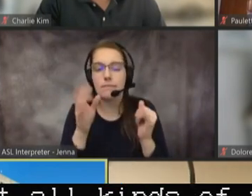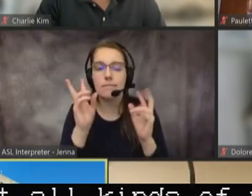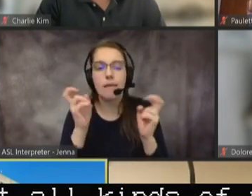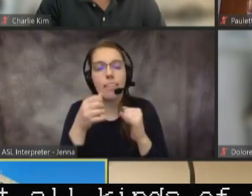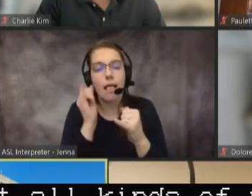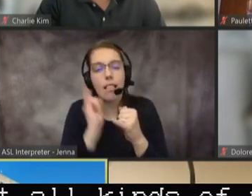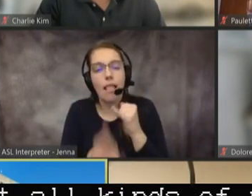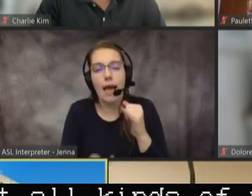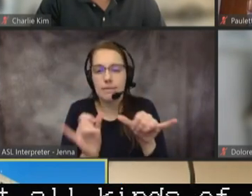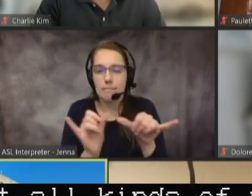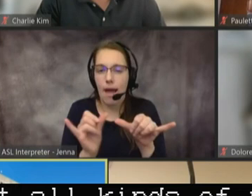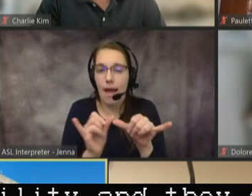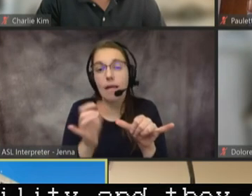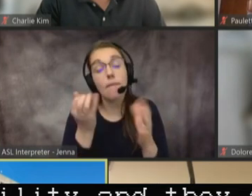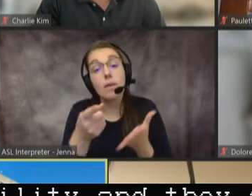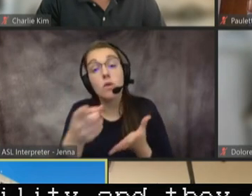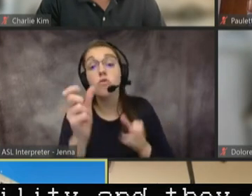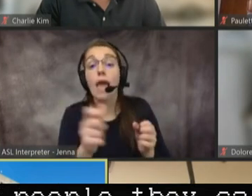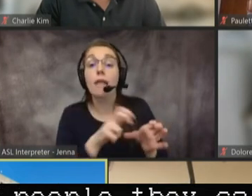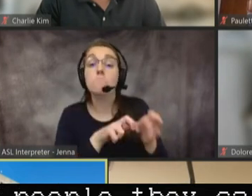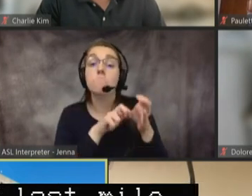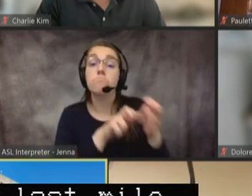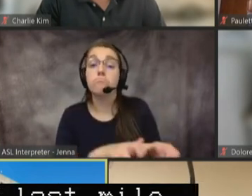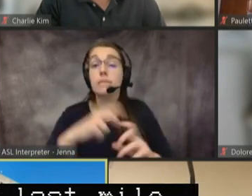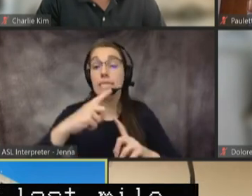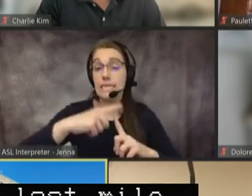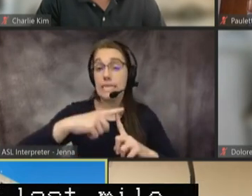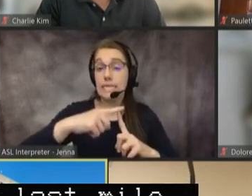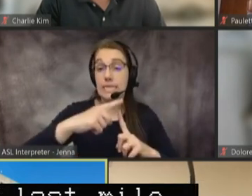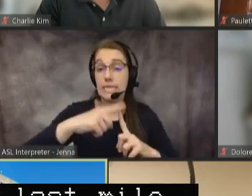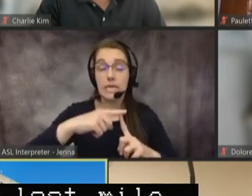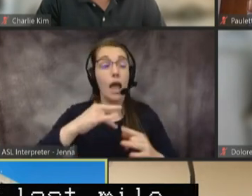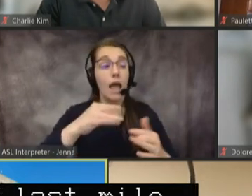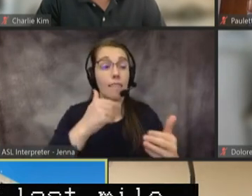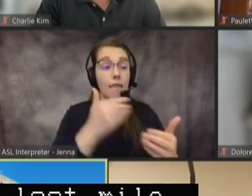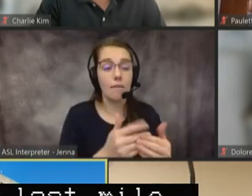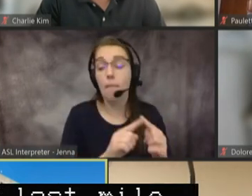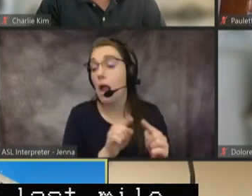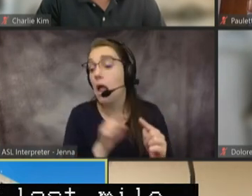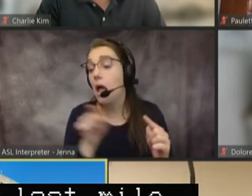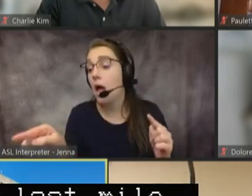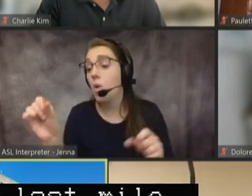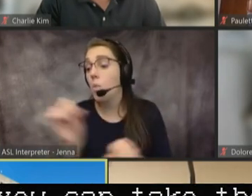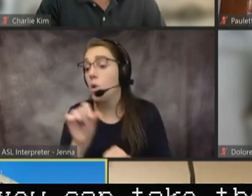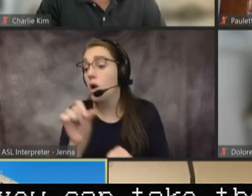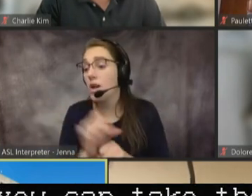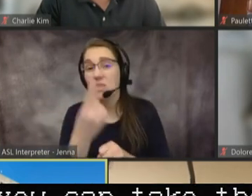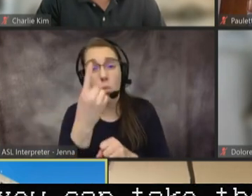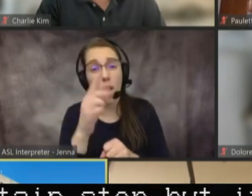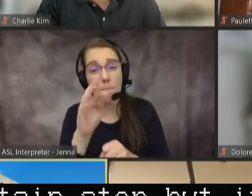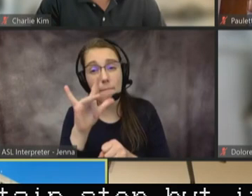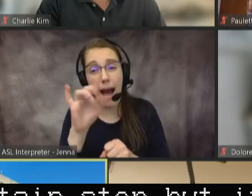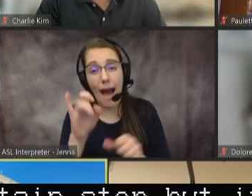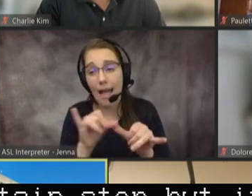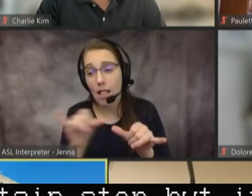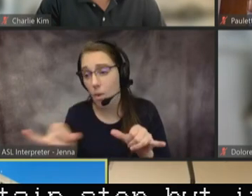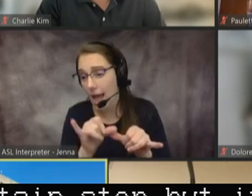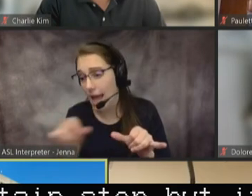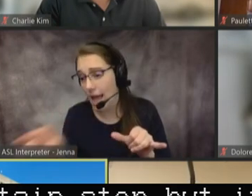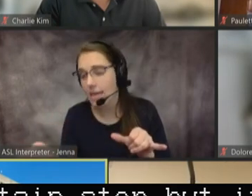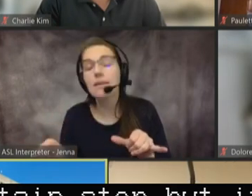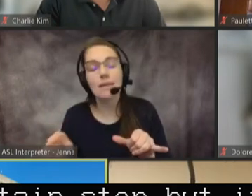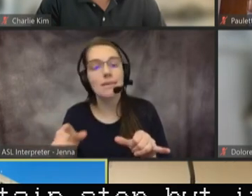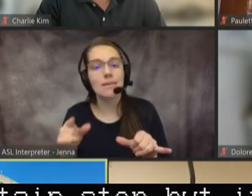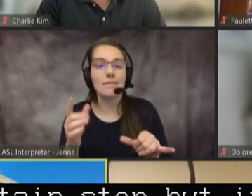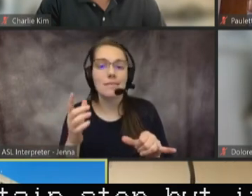a certain stop, but it's a mile away from your work, how do you get from the T to your work? To encourage people not to use automobiles,